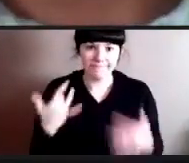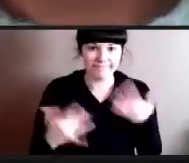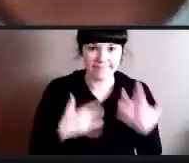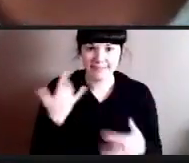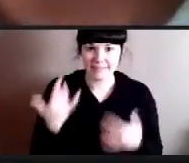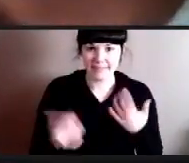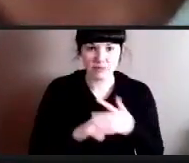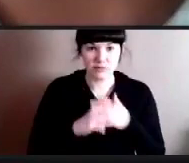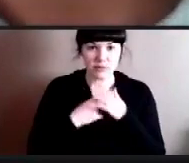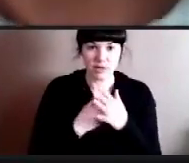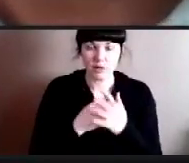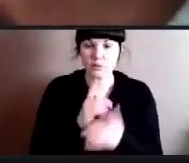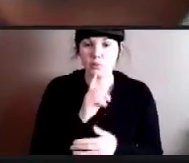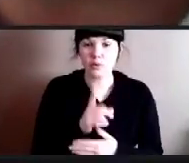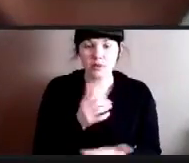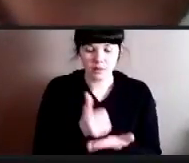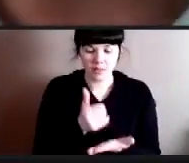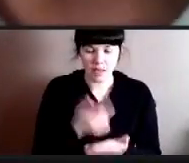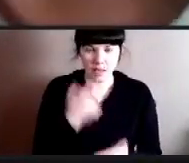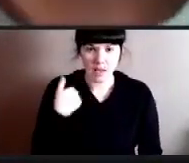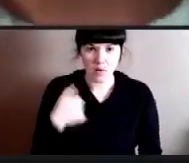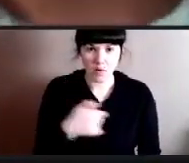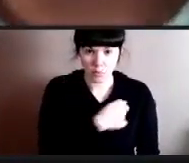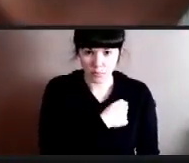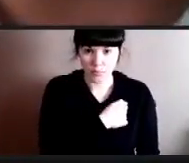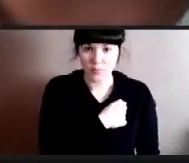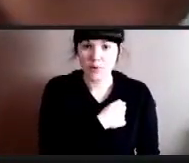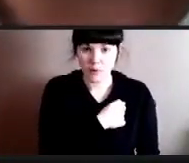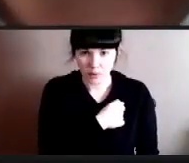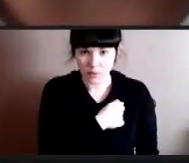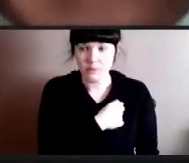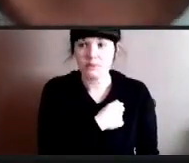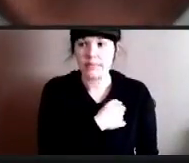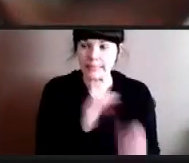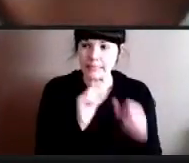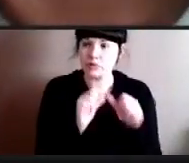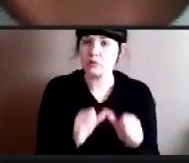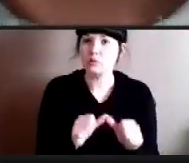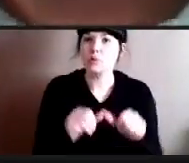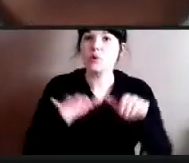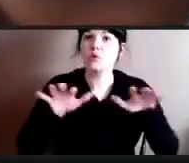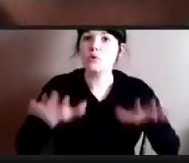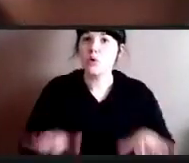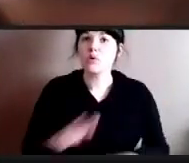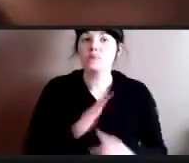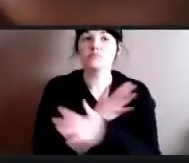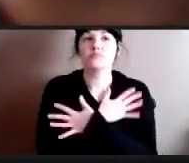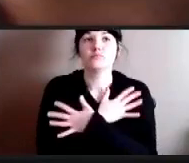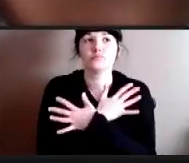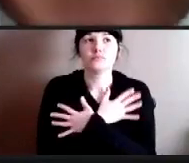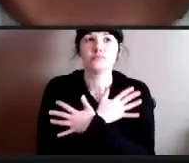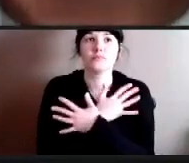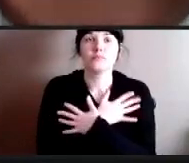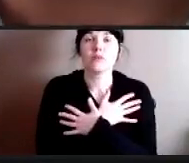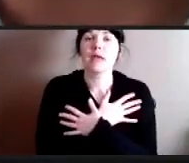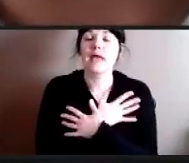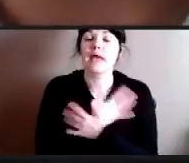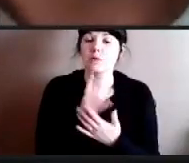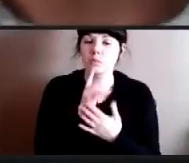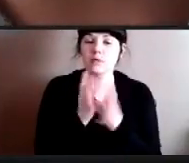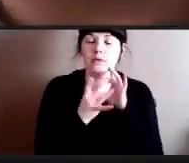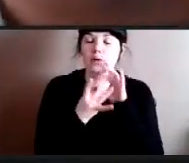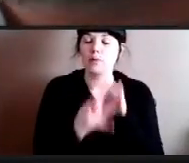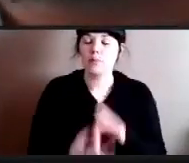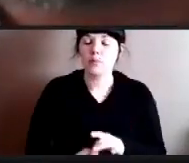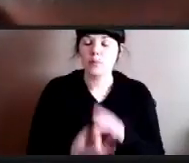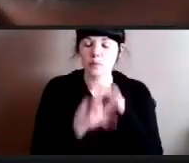the frame of mind to be calm, to be composed, and in the midst of all that is going on, to be